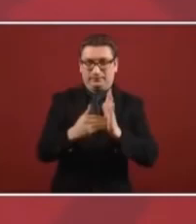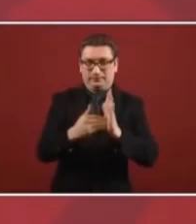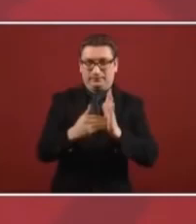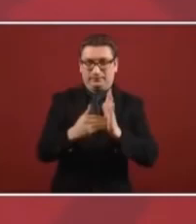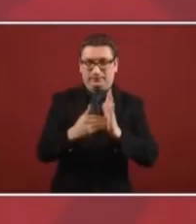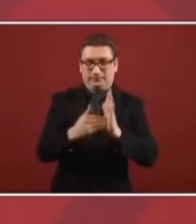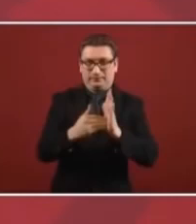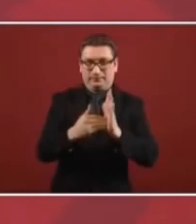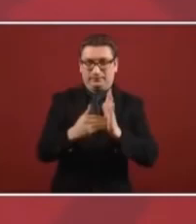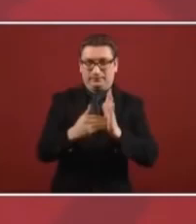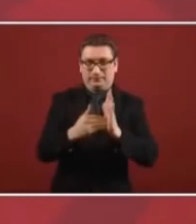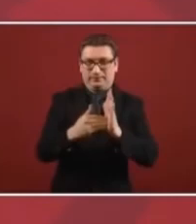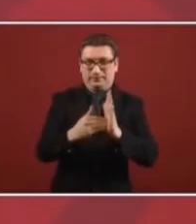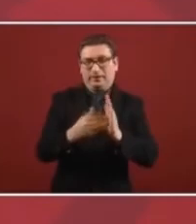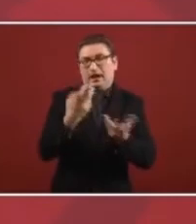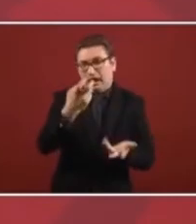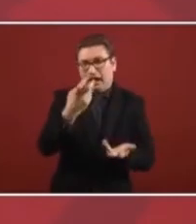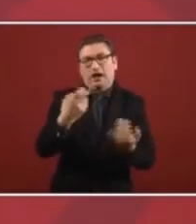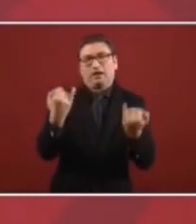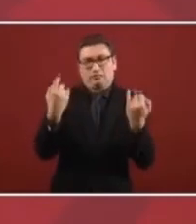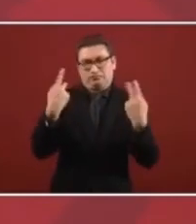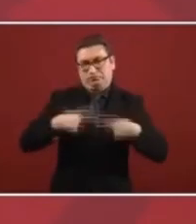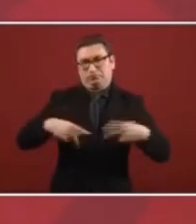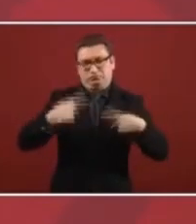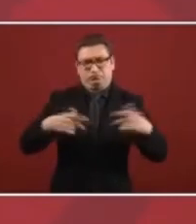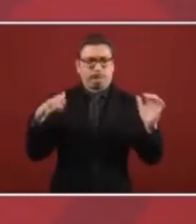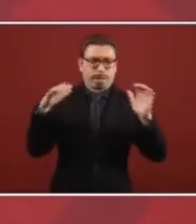103,000 work fronts.